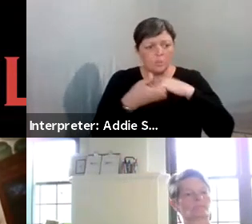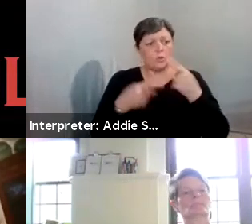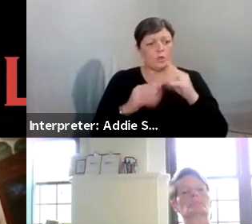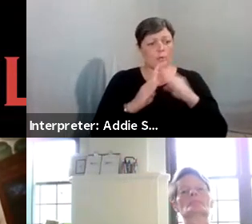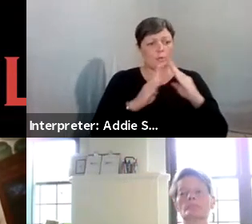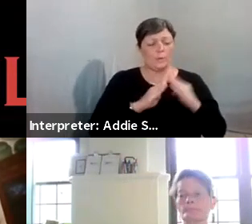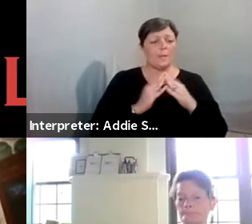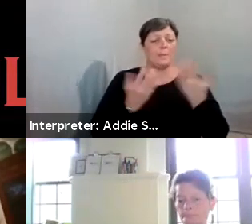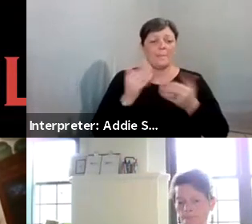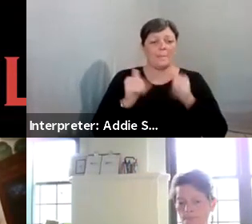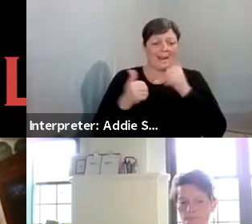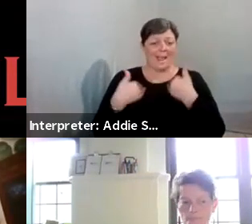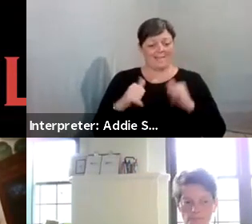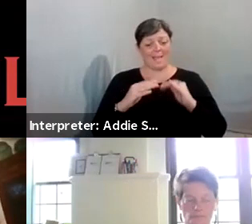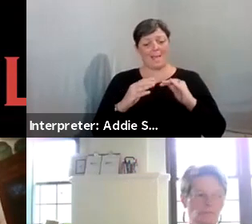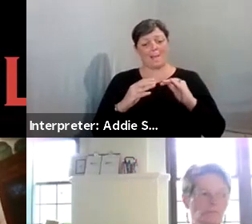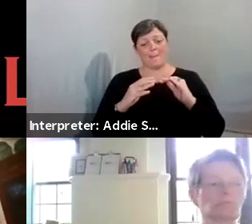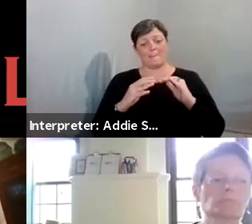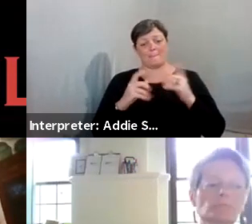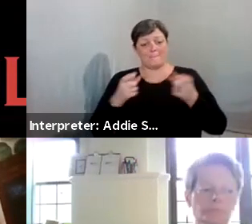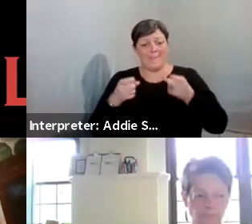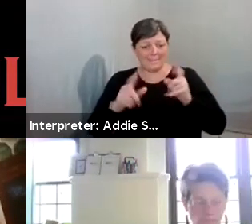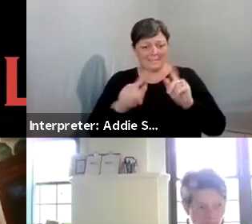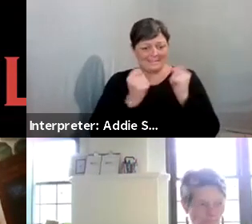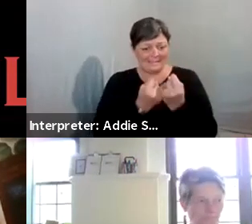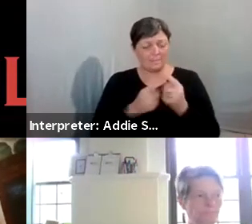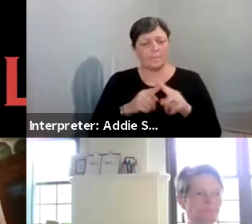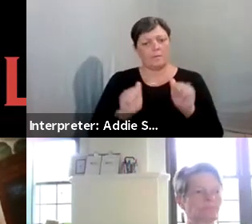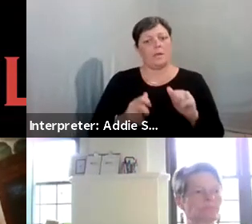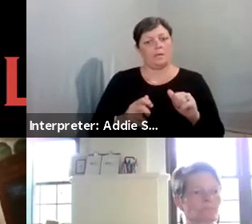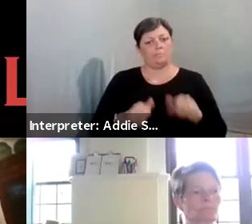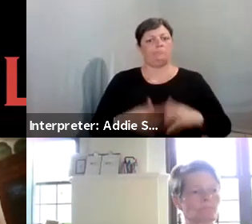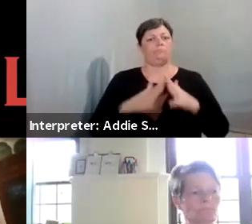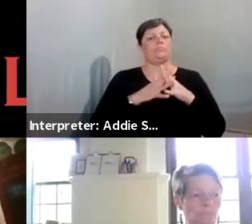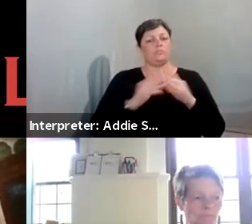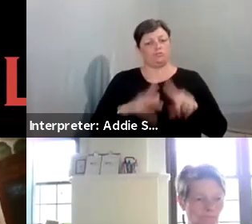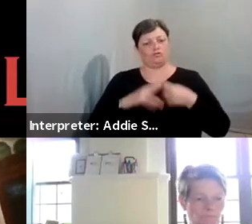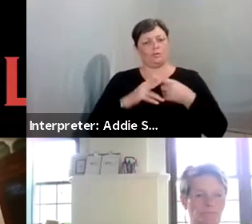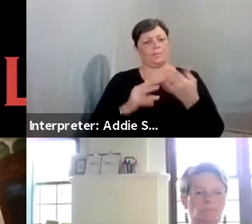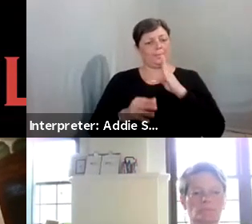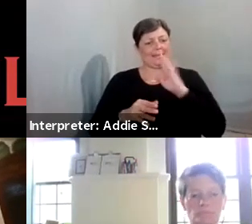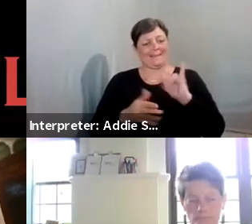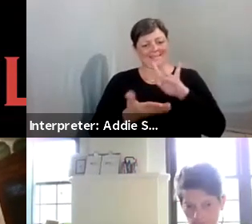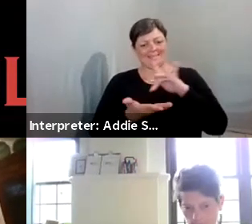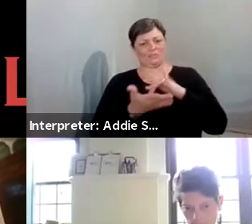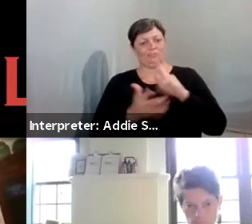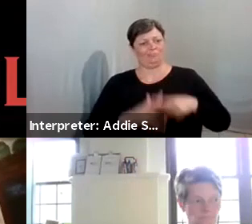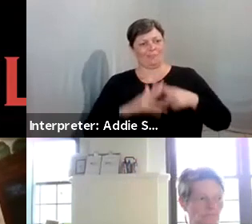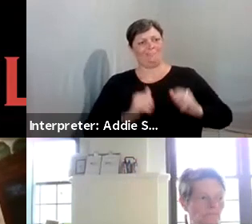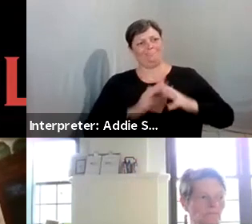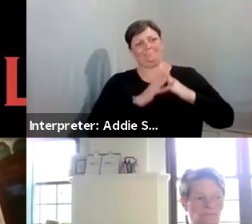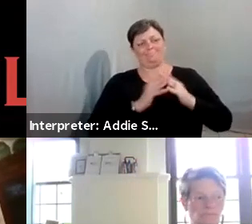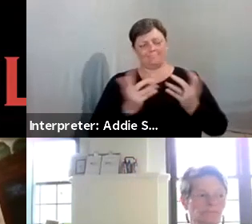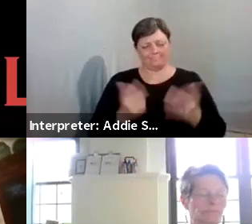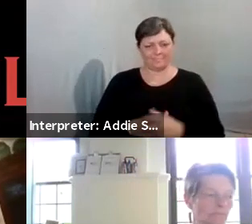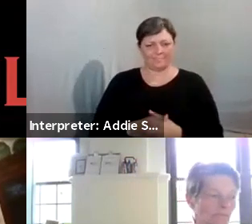have that community management team, but that could be somewhere you can initiate and start that, be the center that starts it. So Heather,